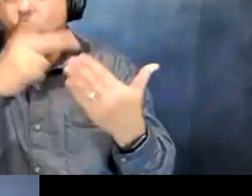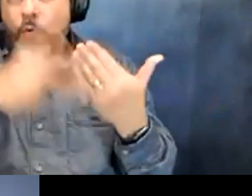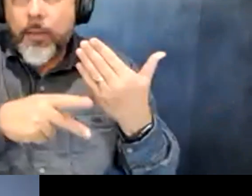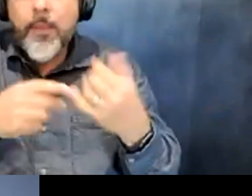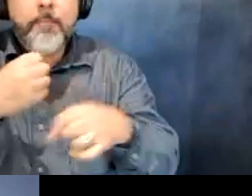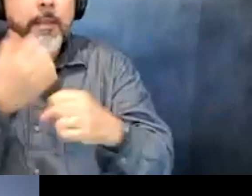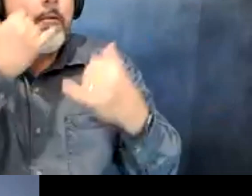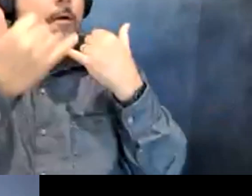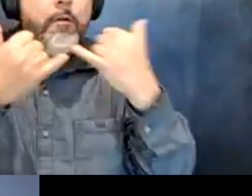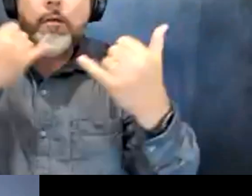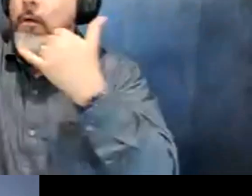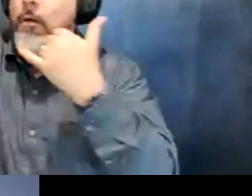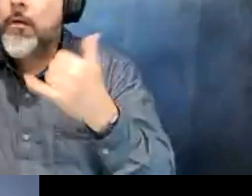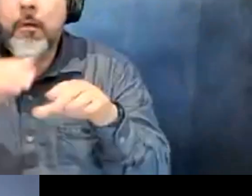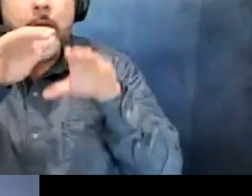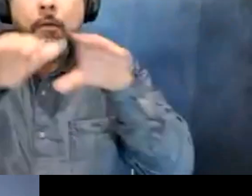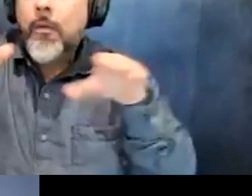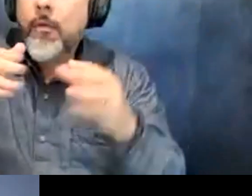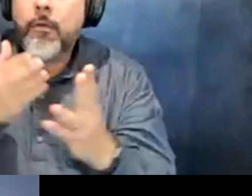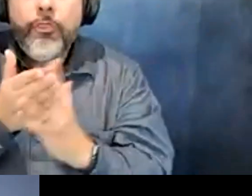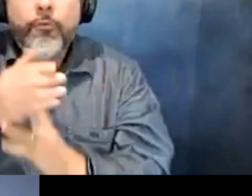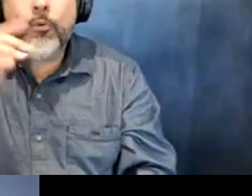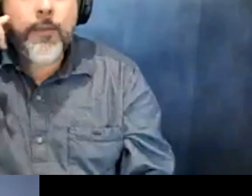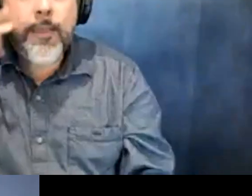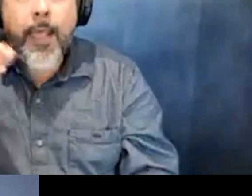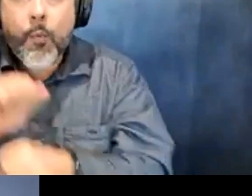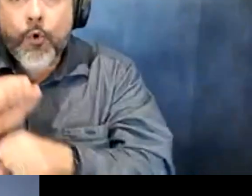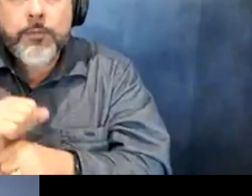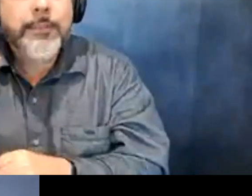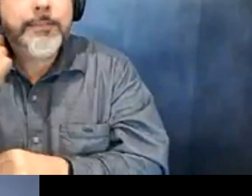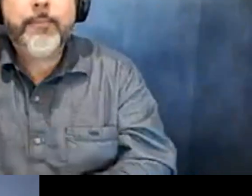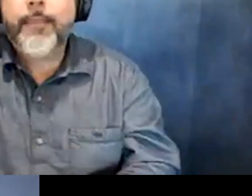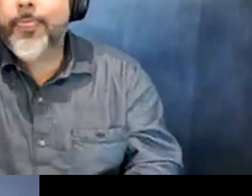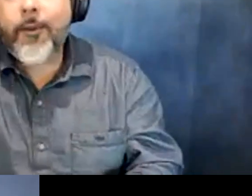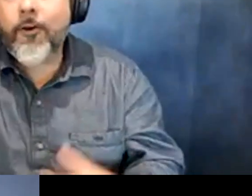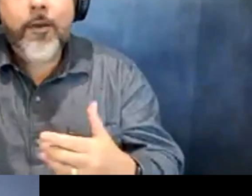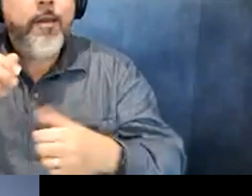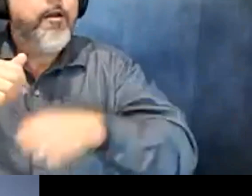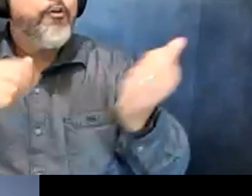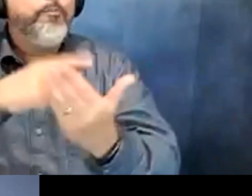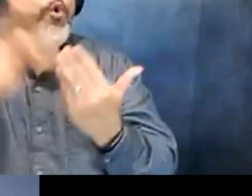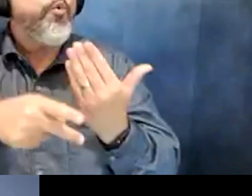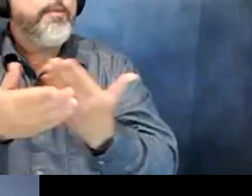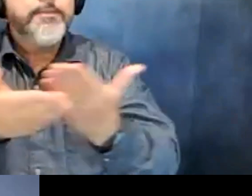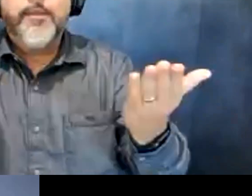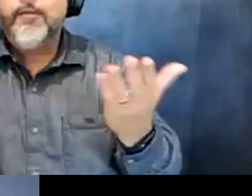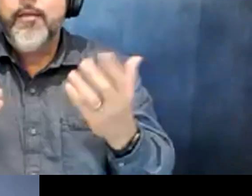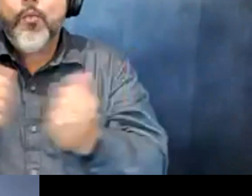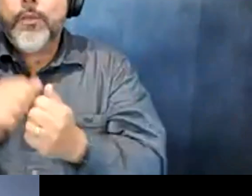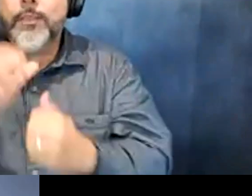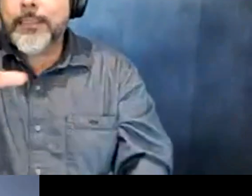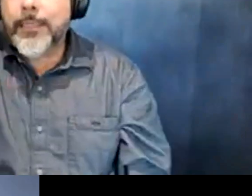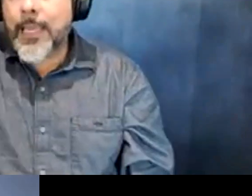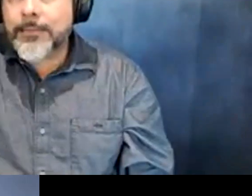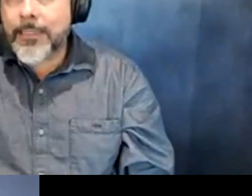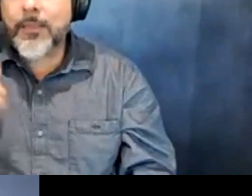hey, is there, through CalWorks, is there something out there? Is there some other programs across with CDSS